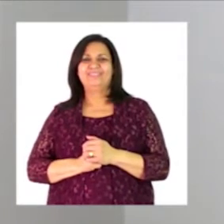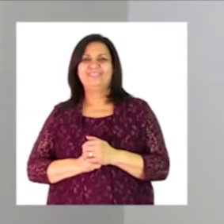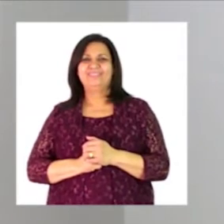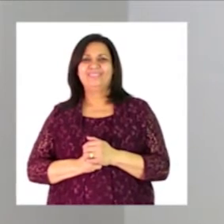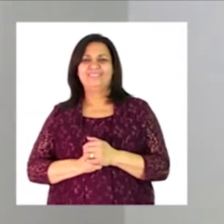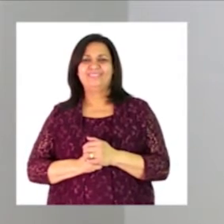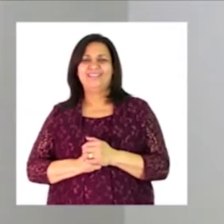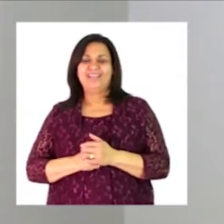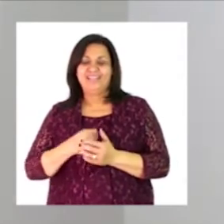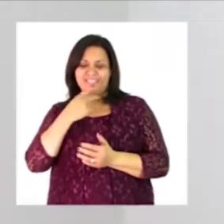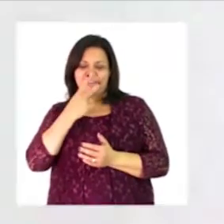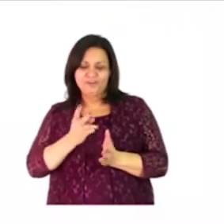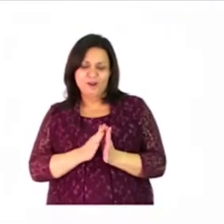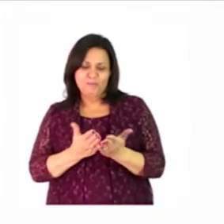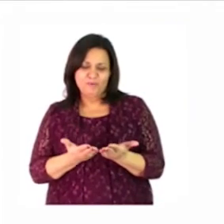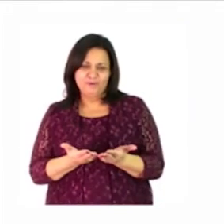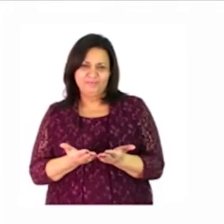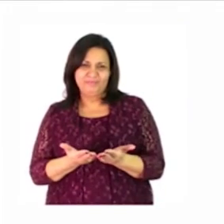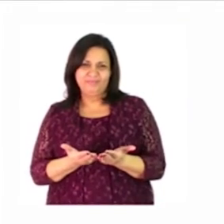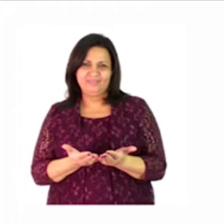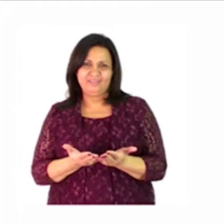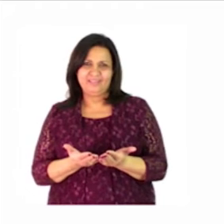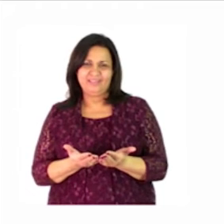our booklet.